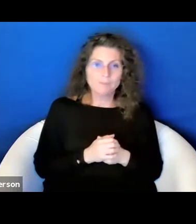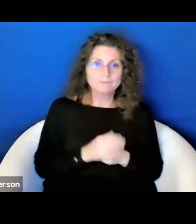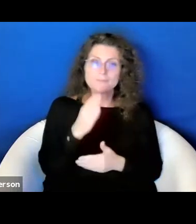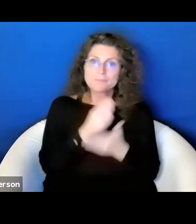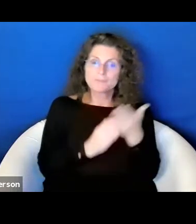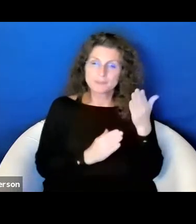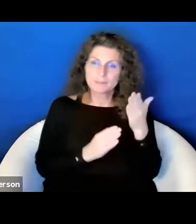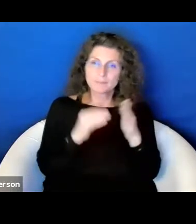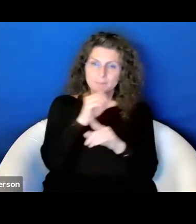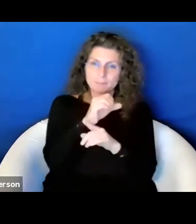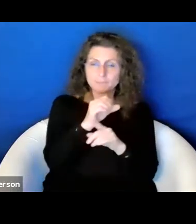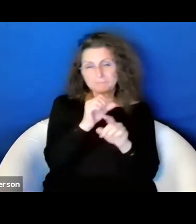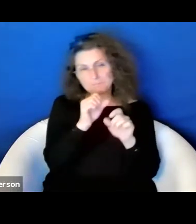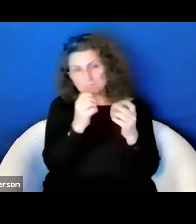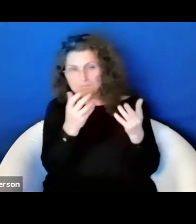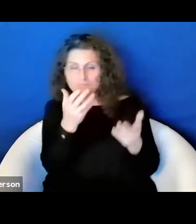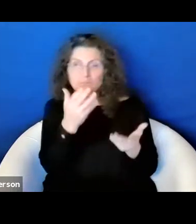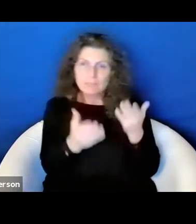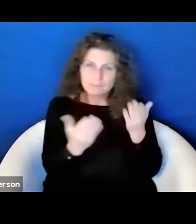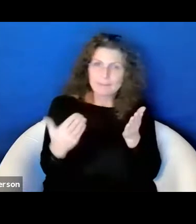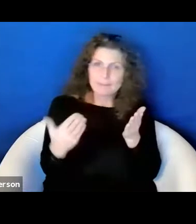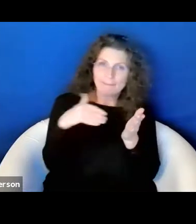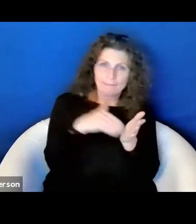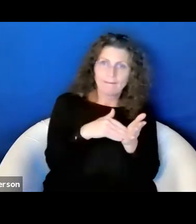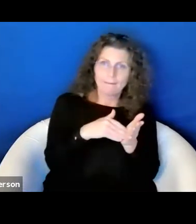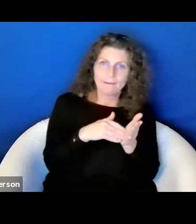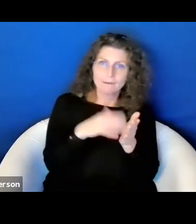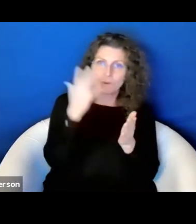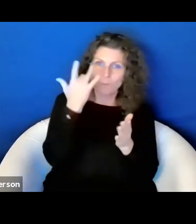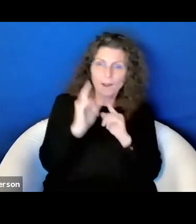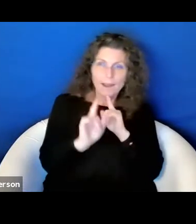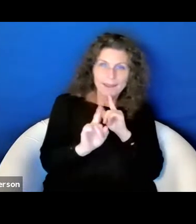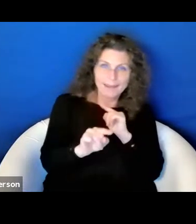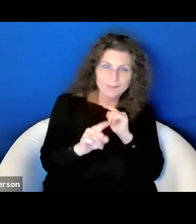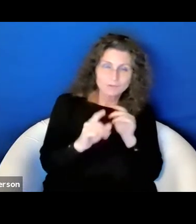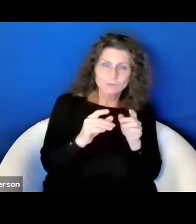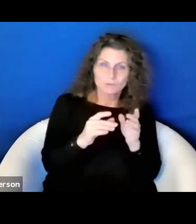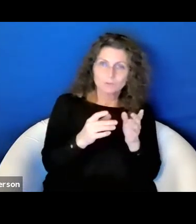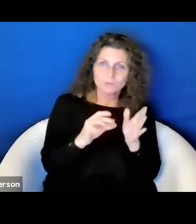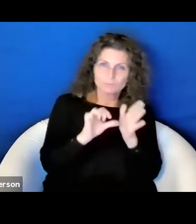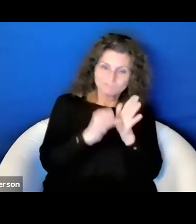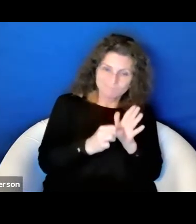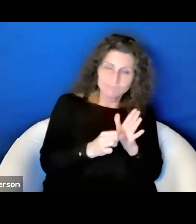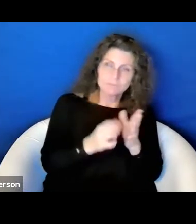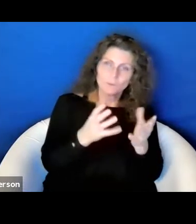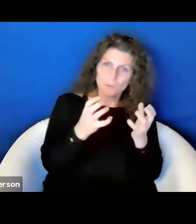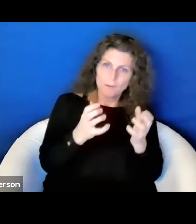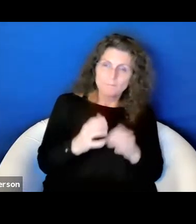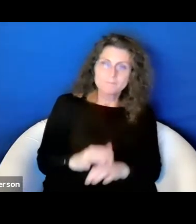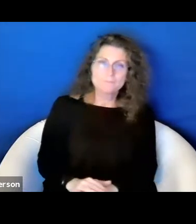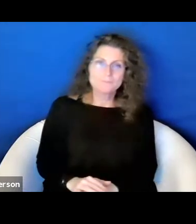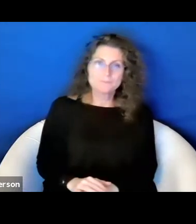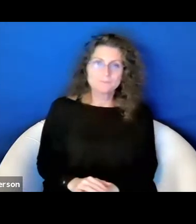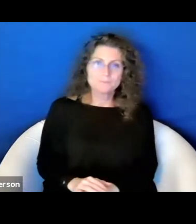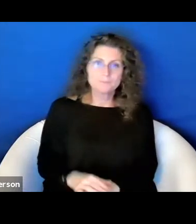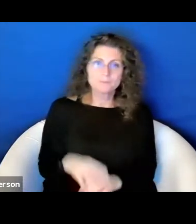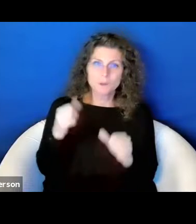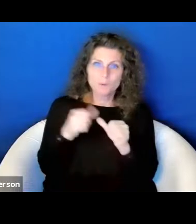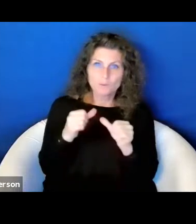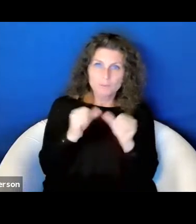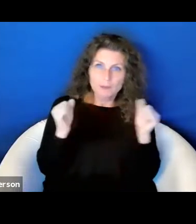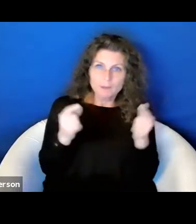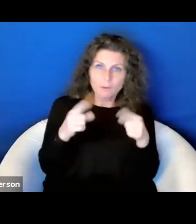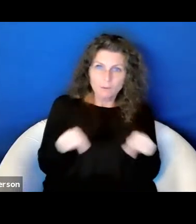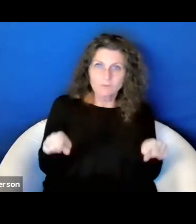repeat the question because the answers are important and worth repeating. I remind everyone that for those